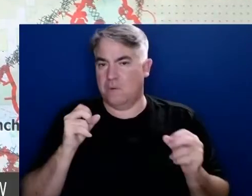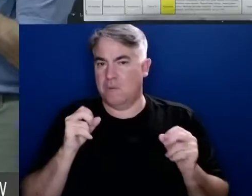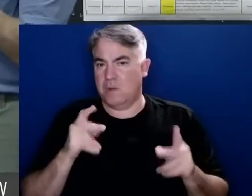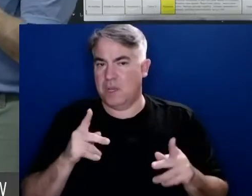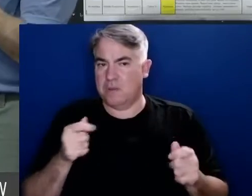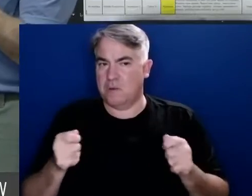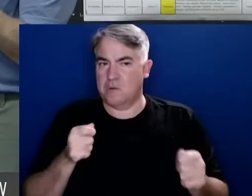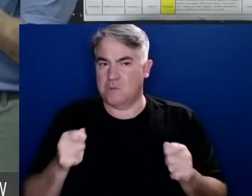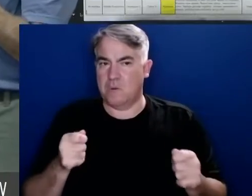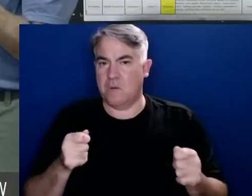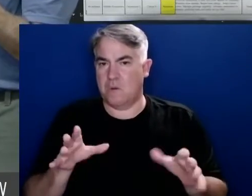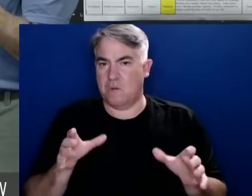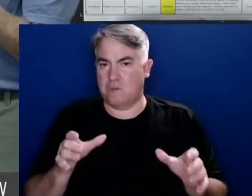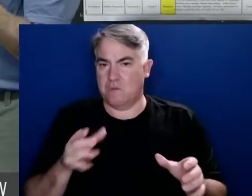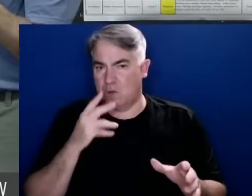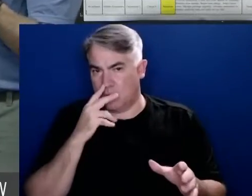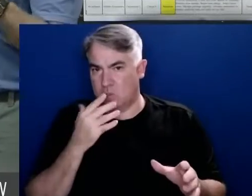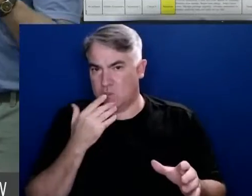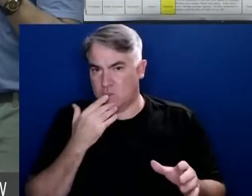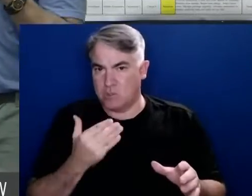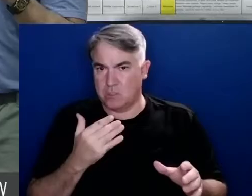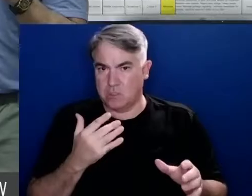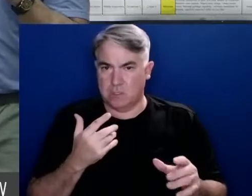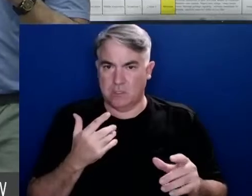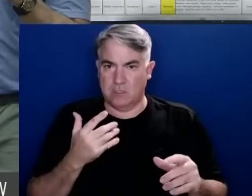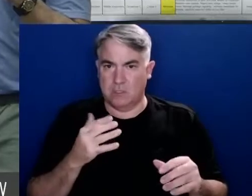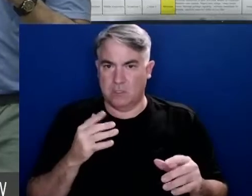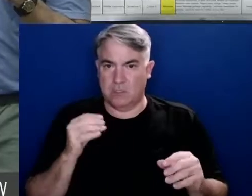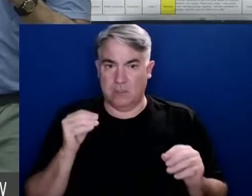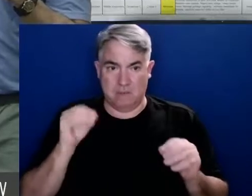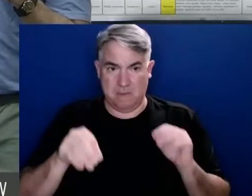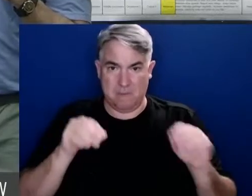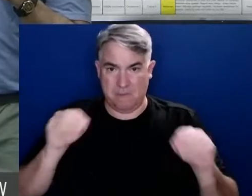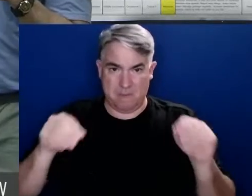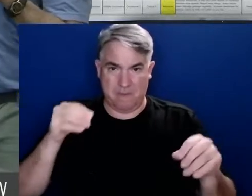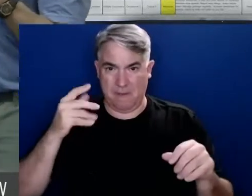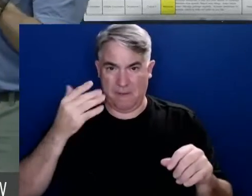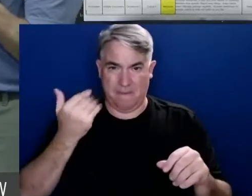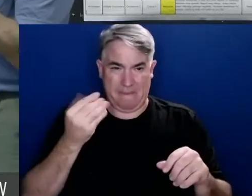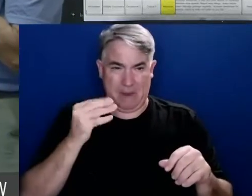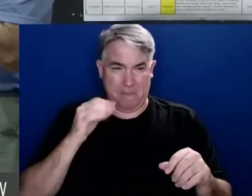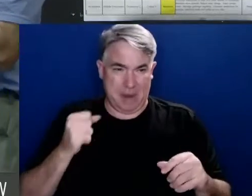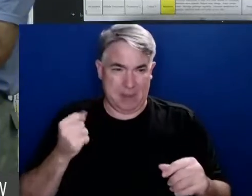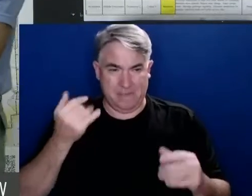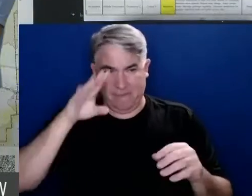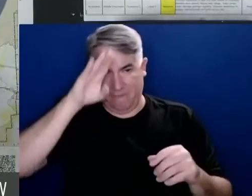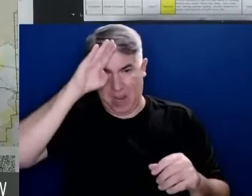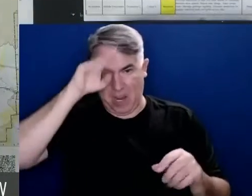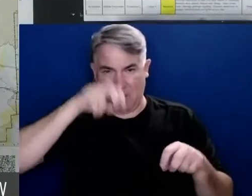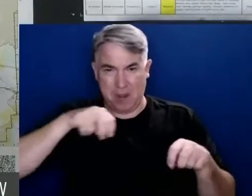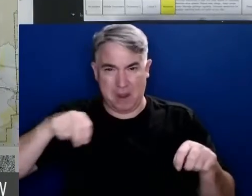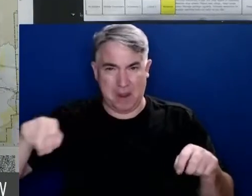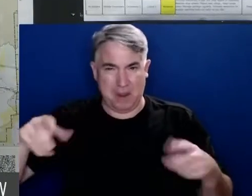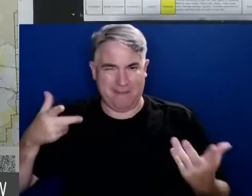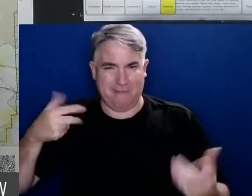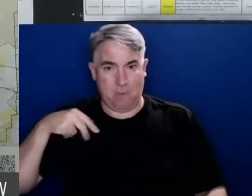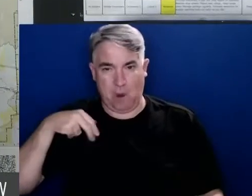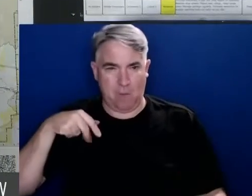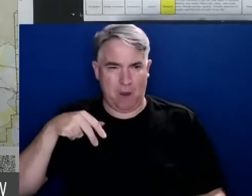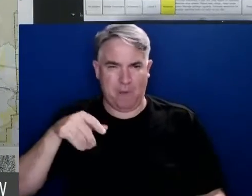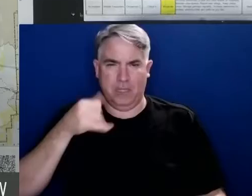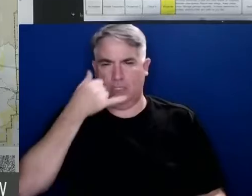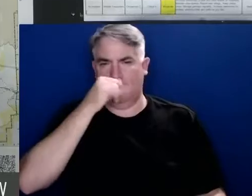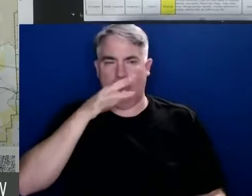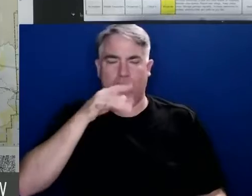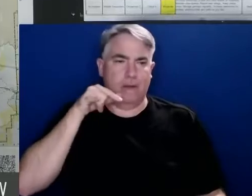there on 15 miles of rugged line and making them walk along that edge, we look at the vegetation that's grown back in a 2-year-old